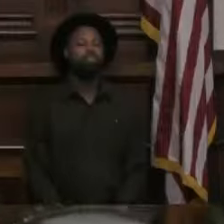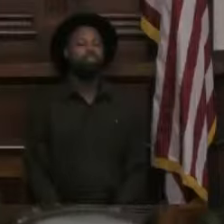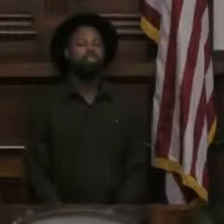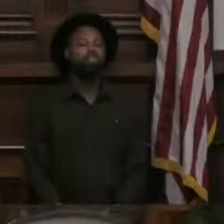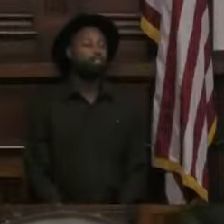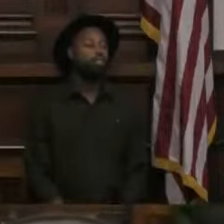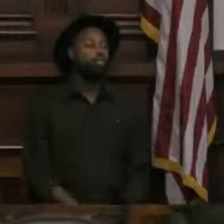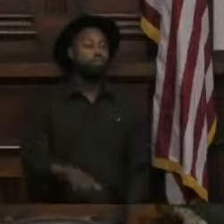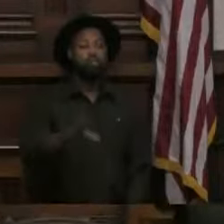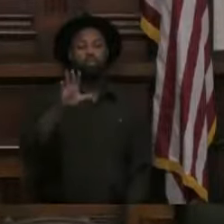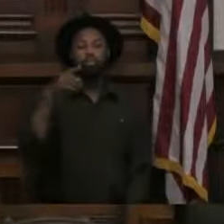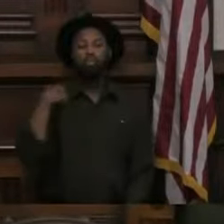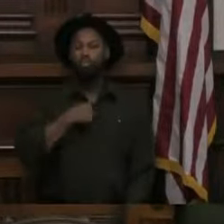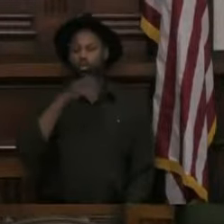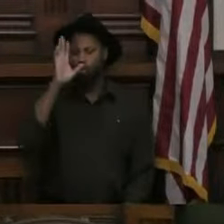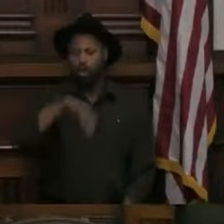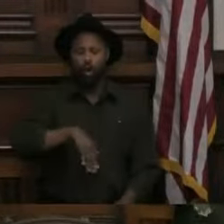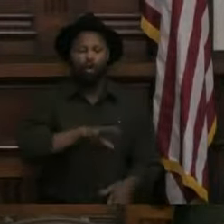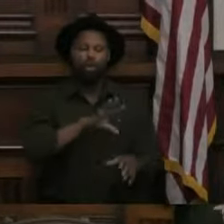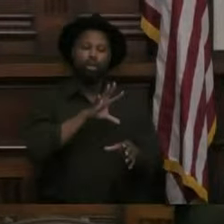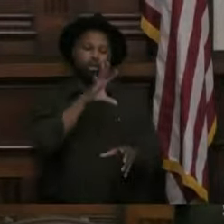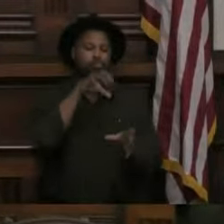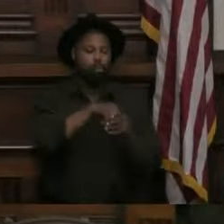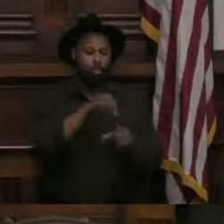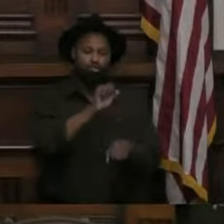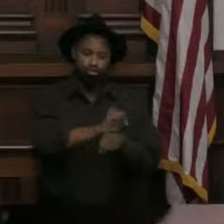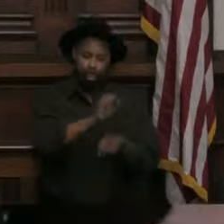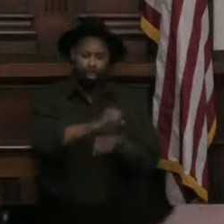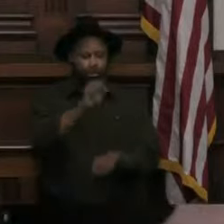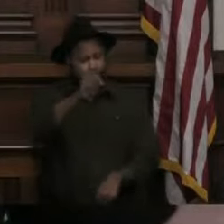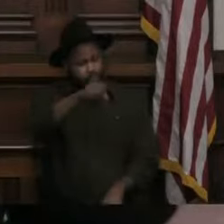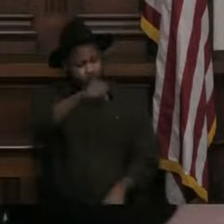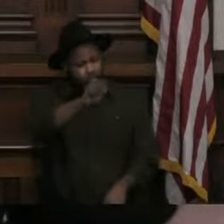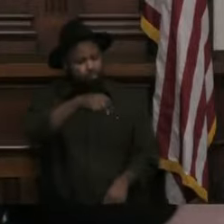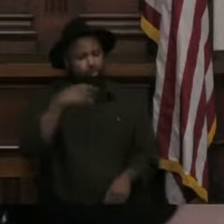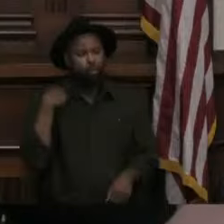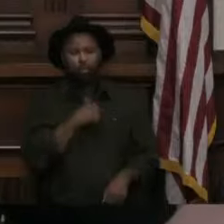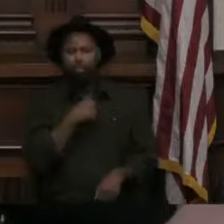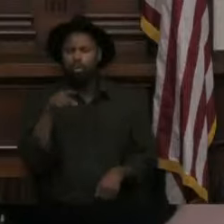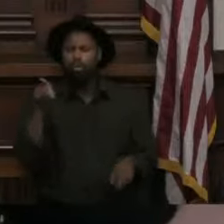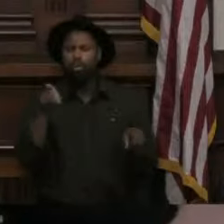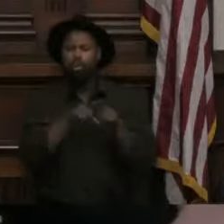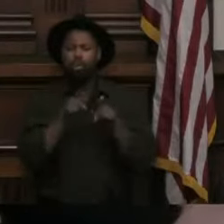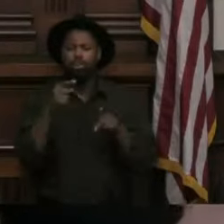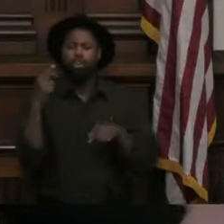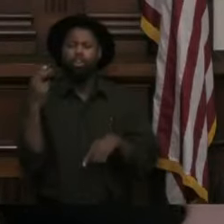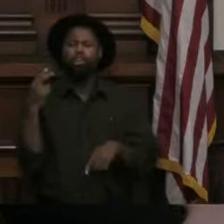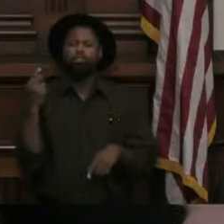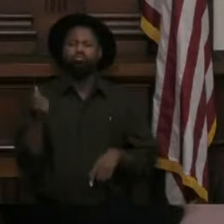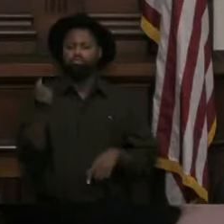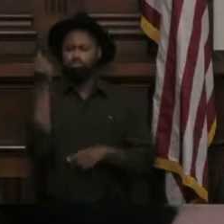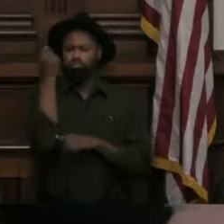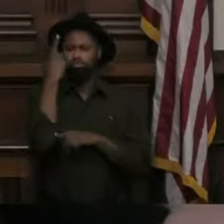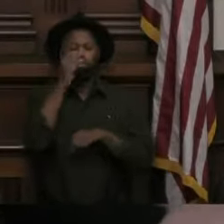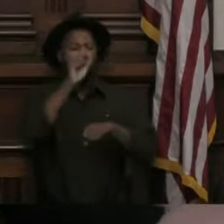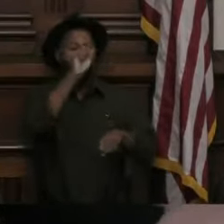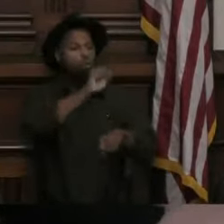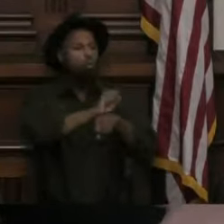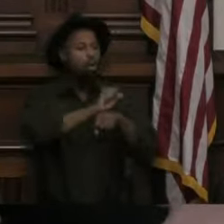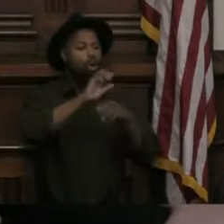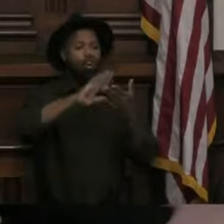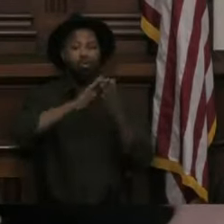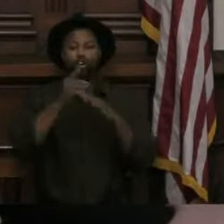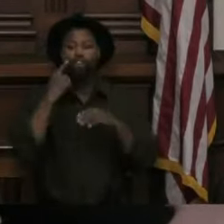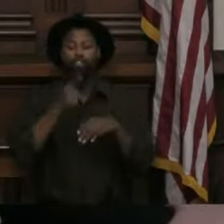While we know this is part of the job, we also understand that the work in community for